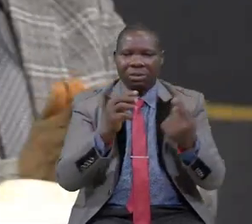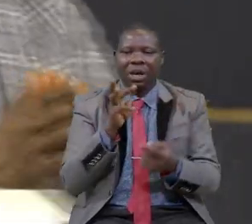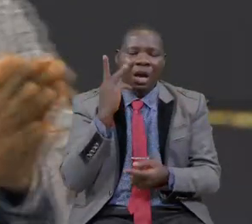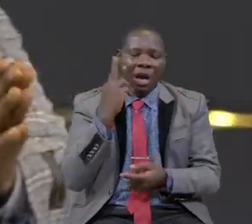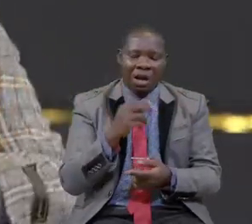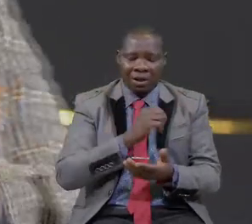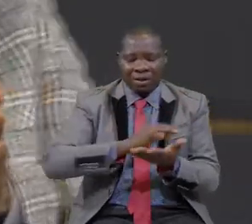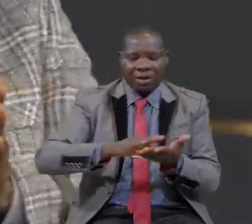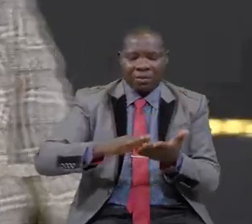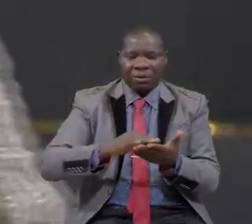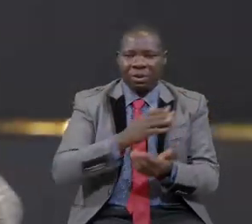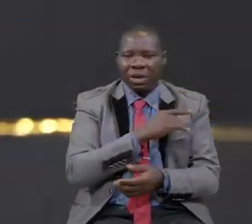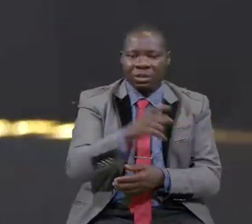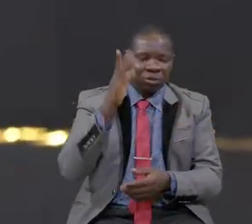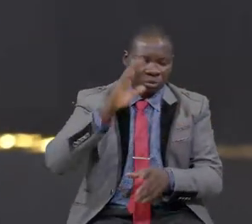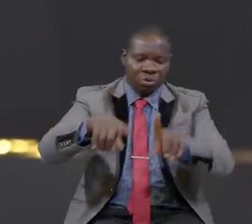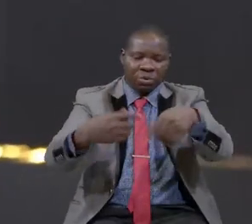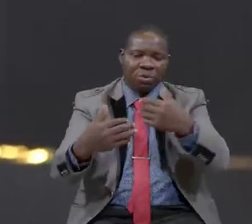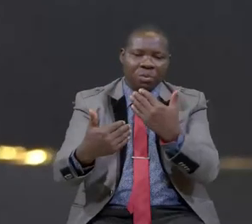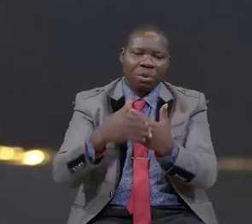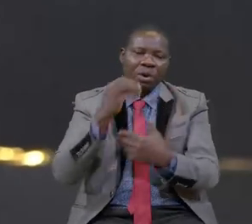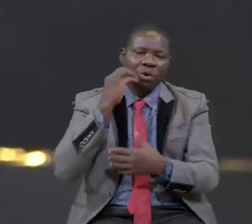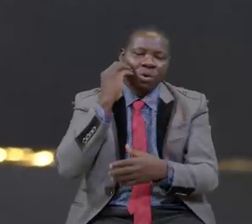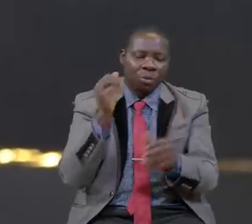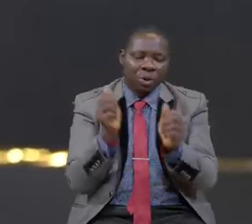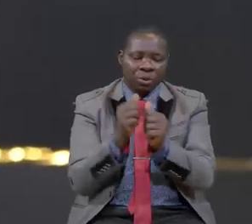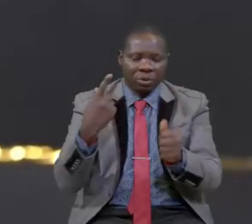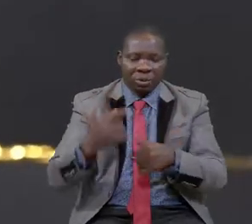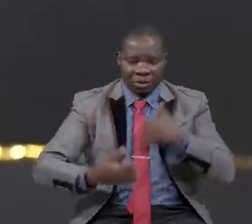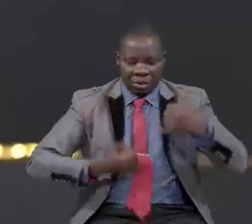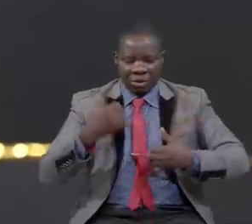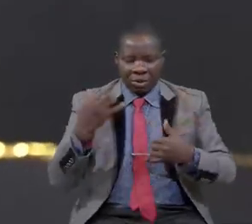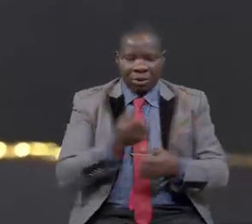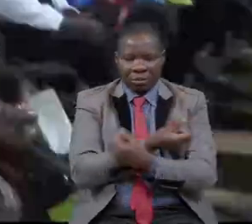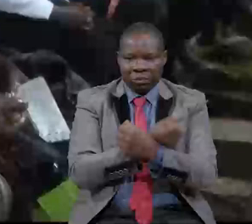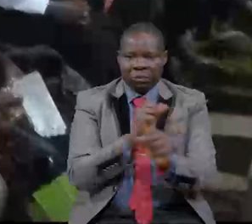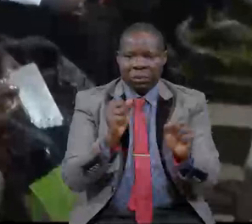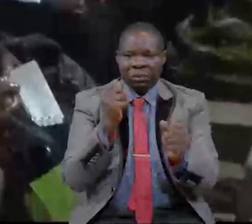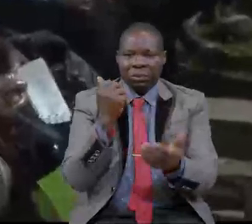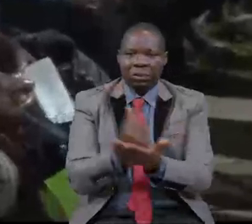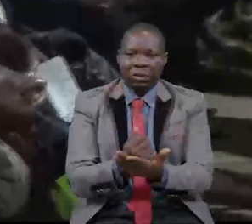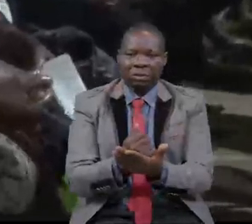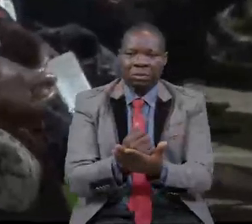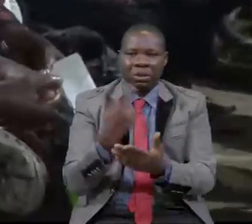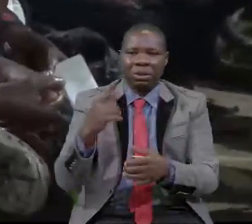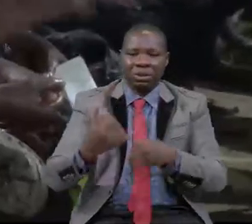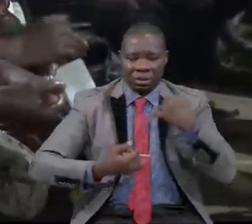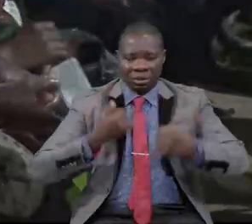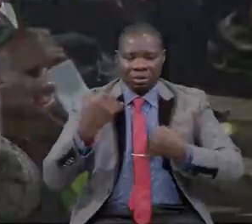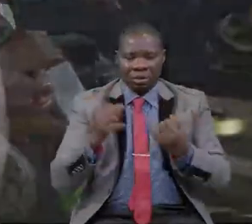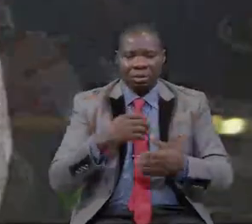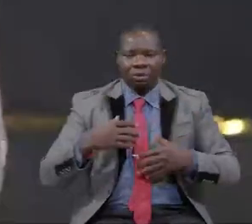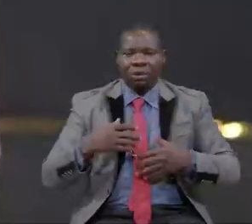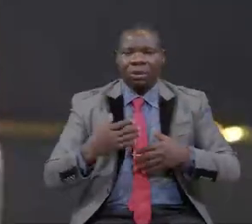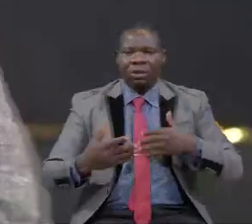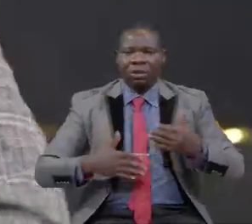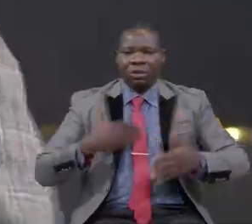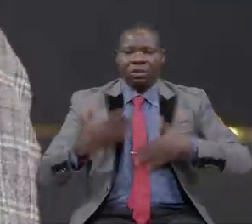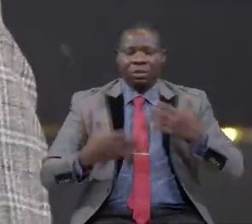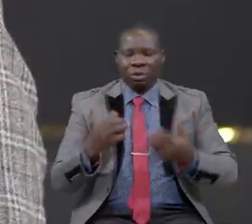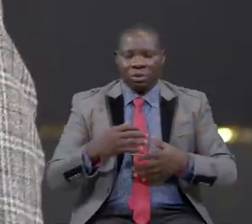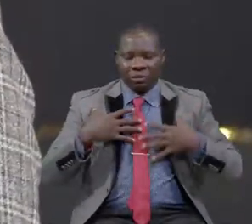you return home with the joy of salvation, the joy of healing, the joy